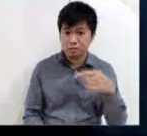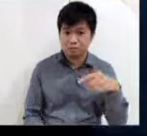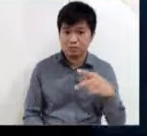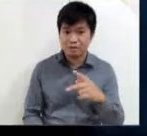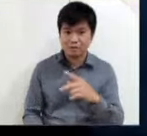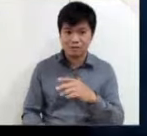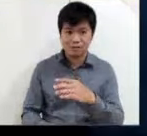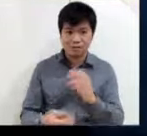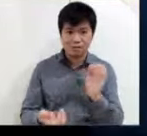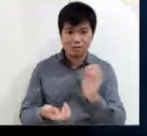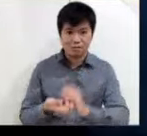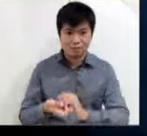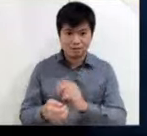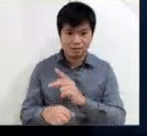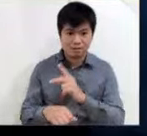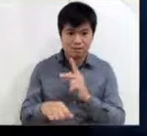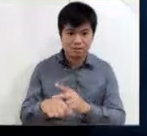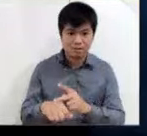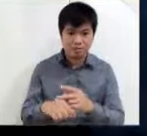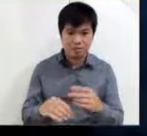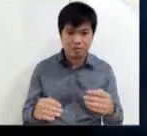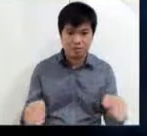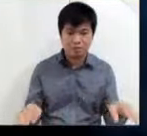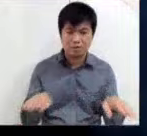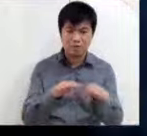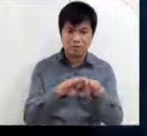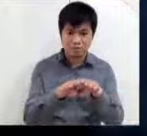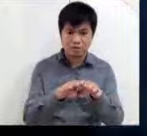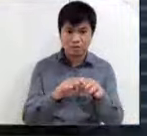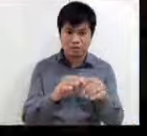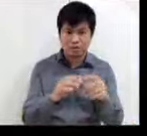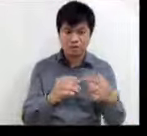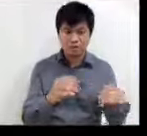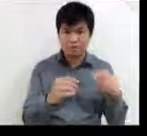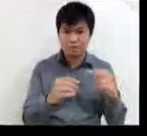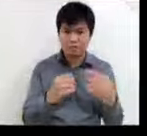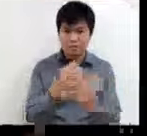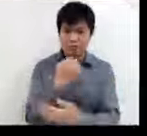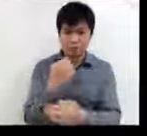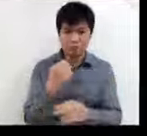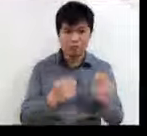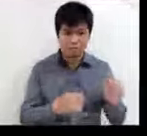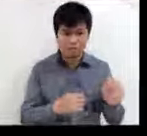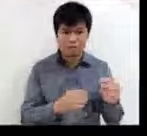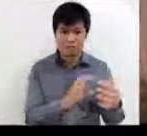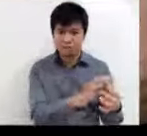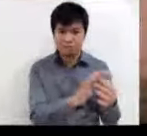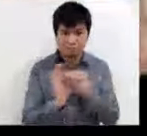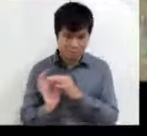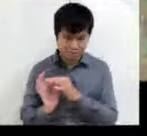is, an equal sovereign country. And we need each other.